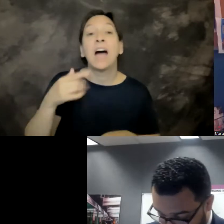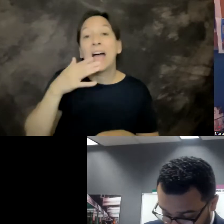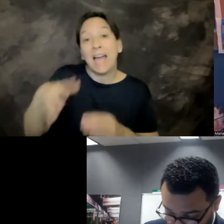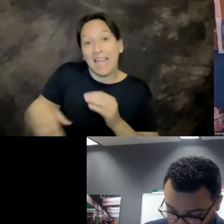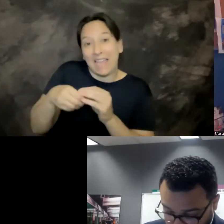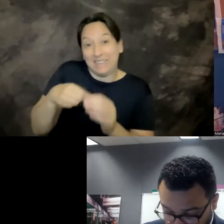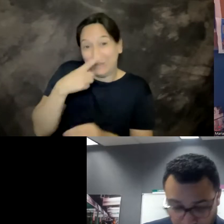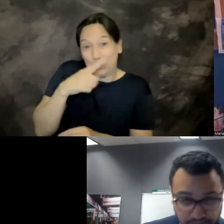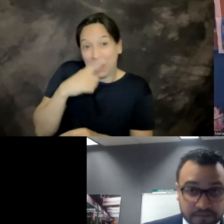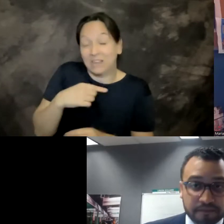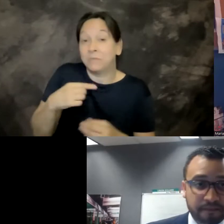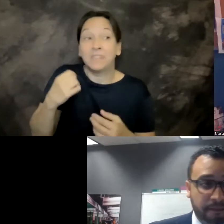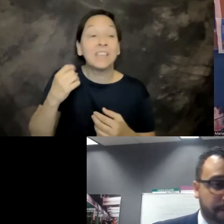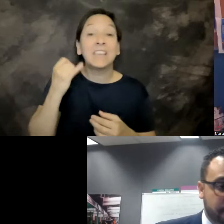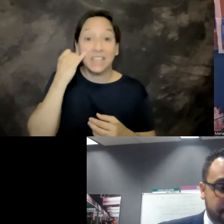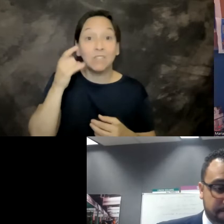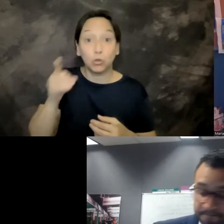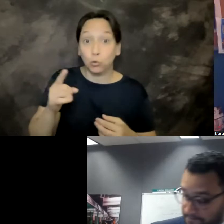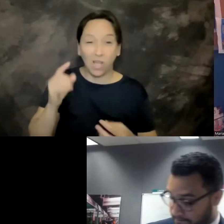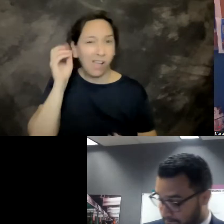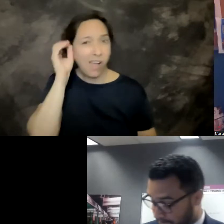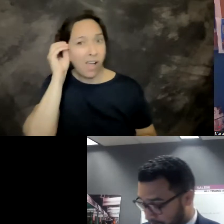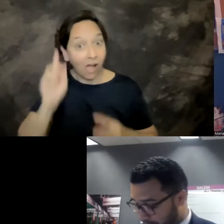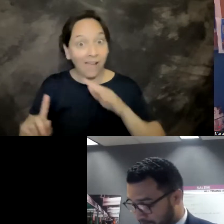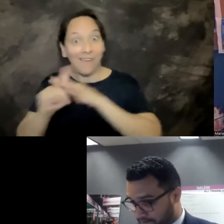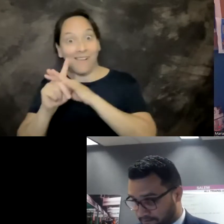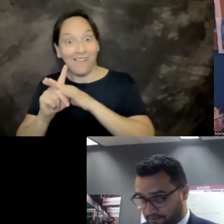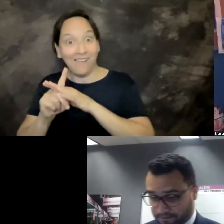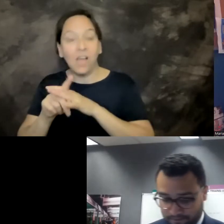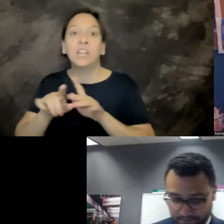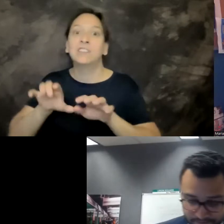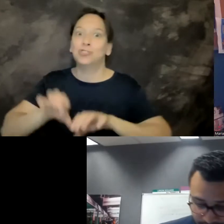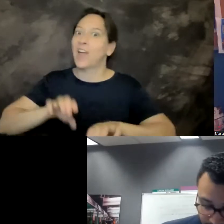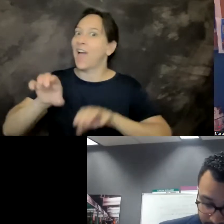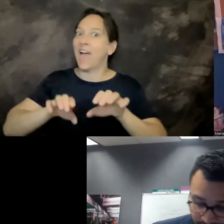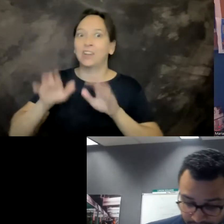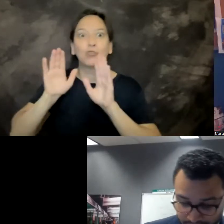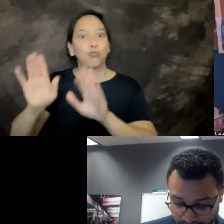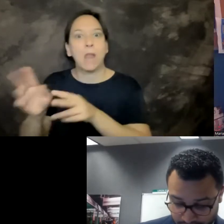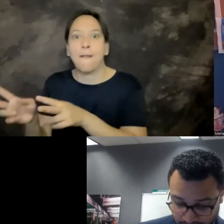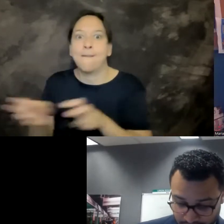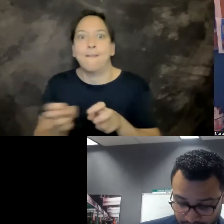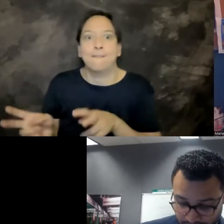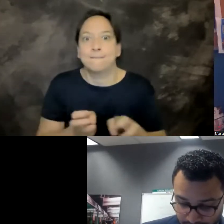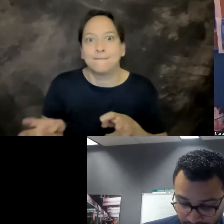when we engage in a Q&A, I can address some of these questions or concerns with Angel.